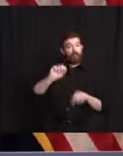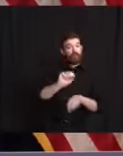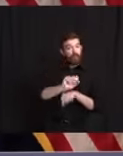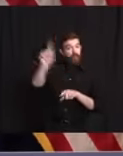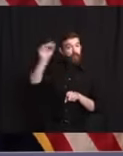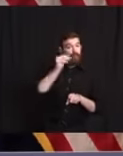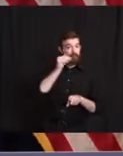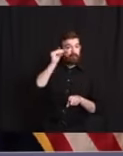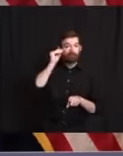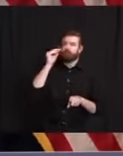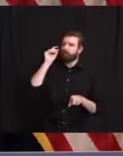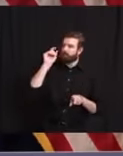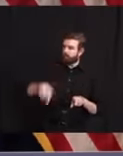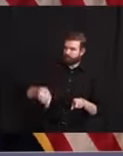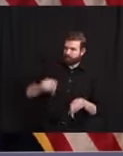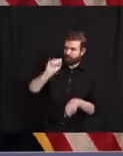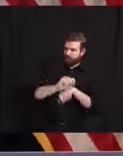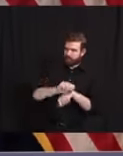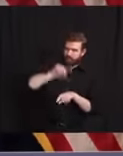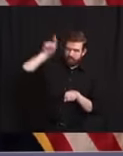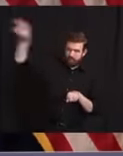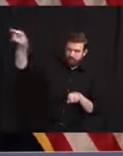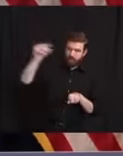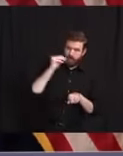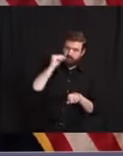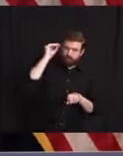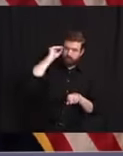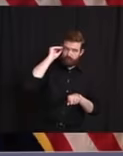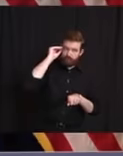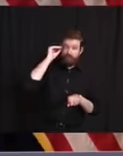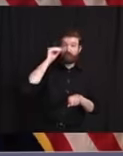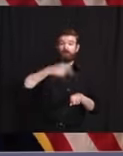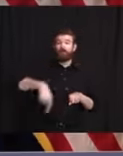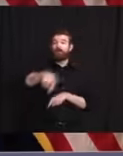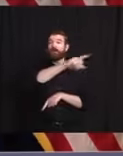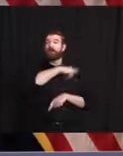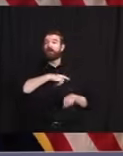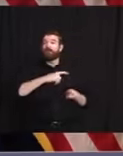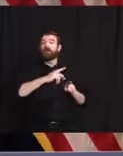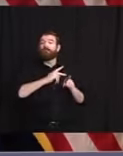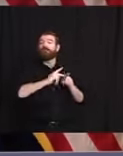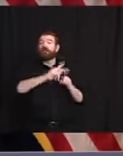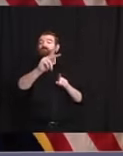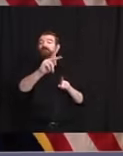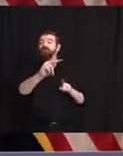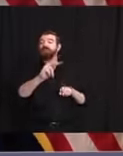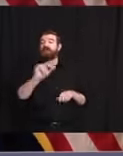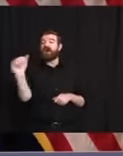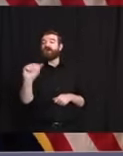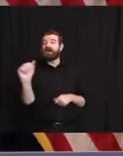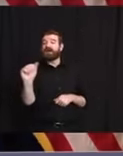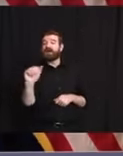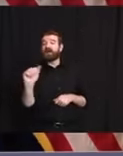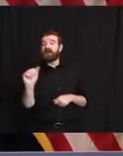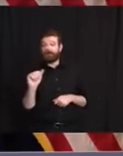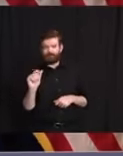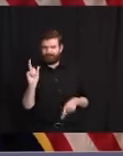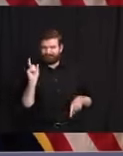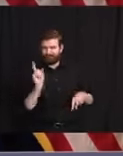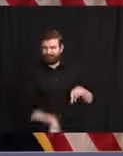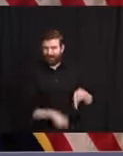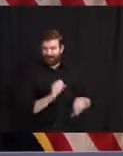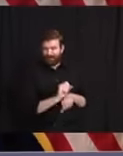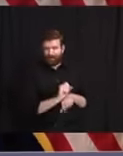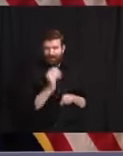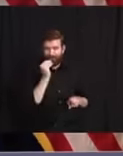many cases, they obviously can't perform their profession at home. So what was signed on Friday is actually a